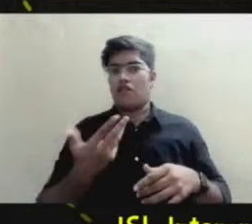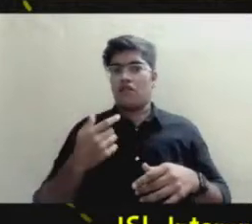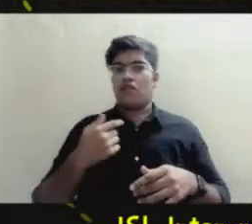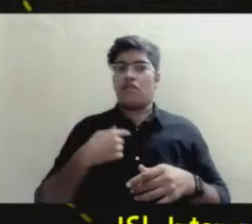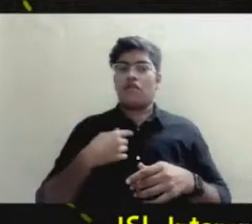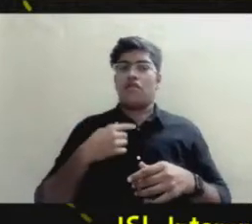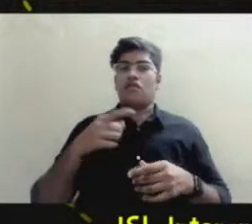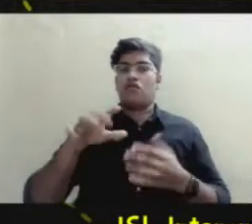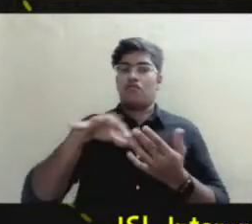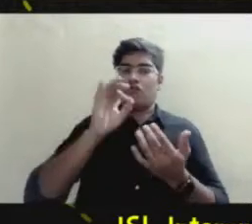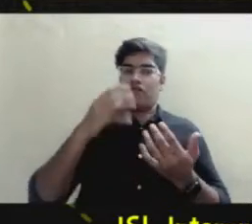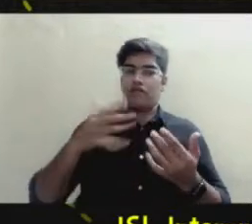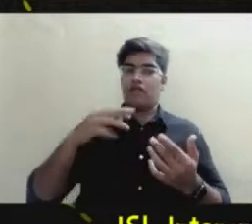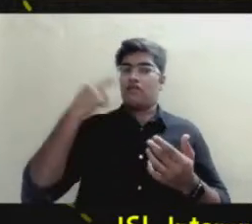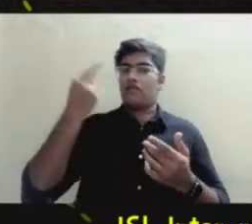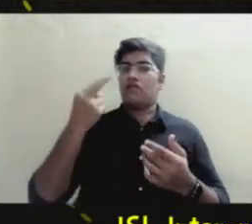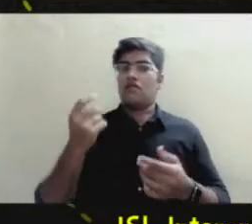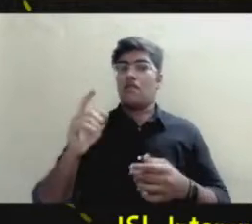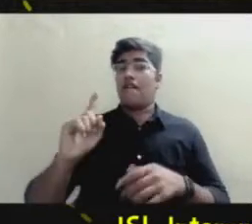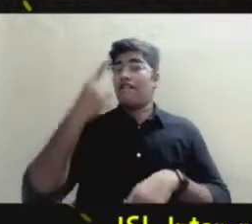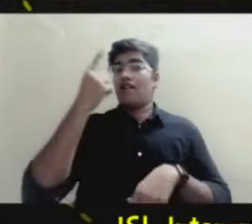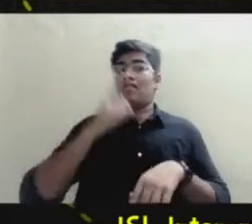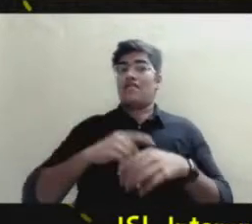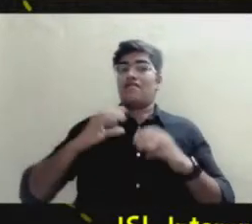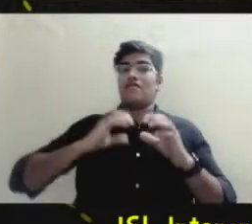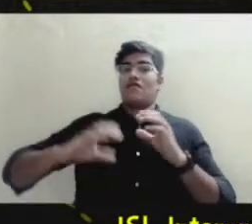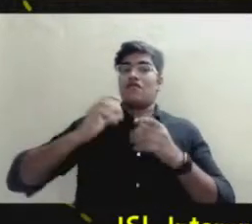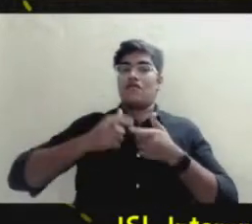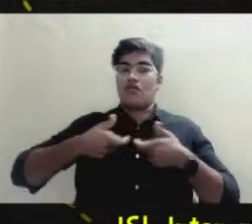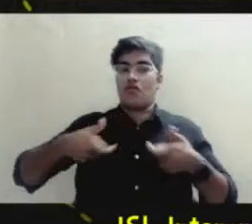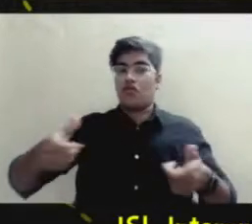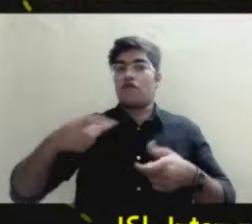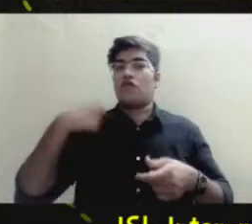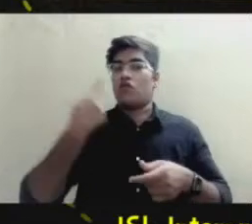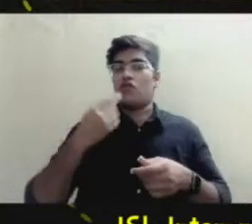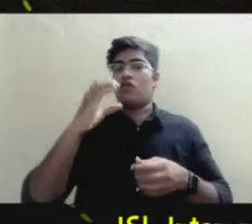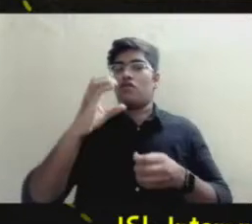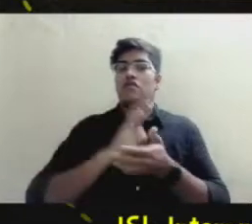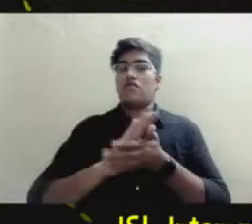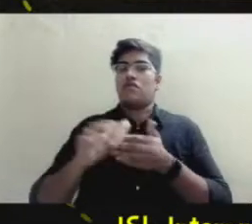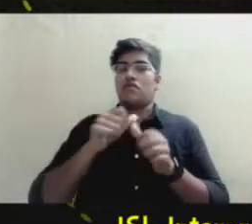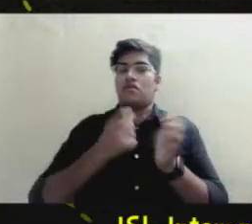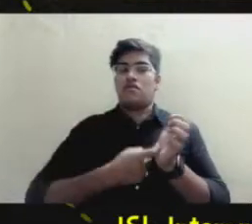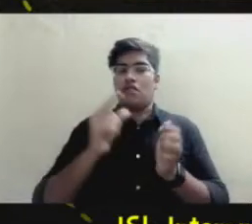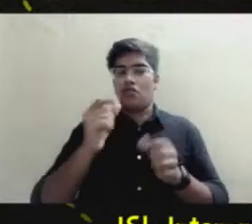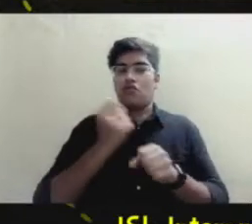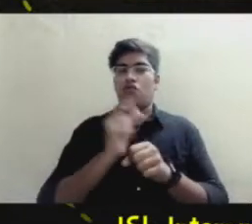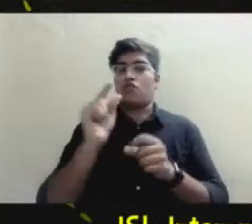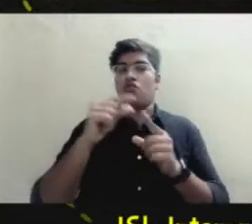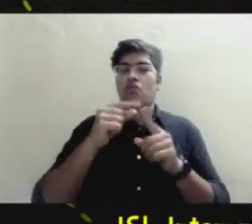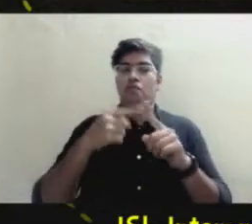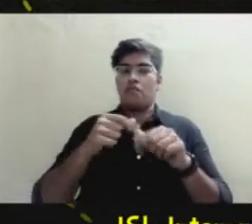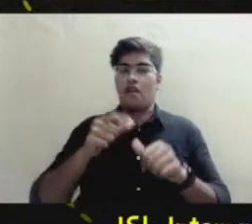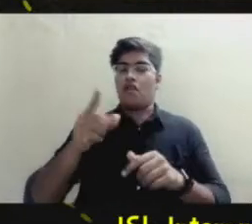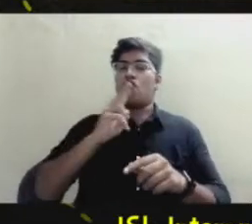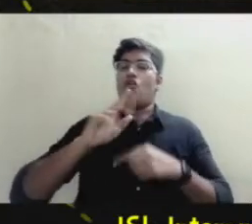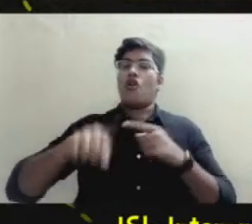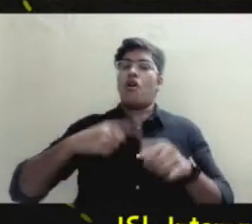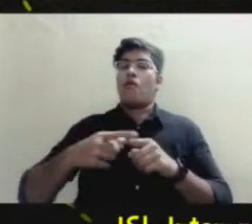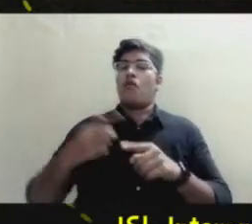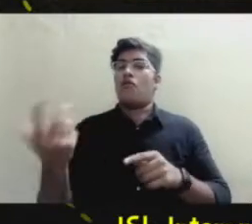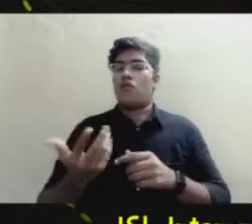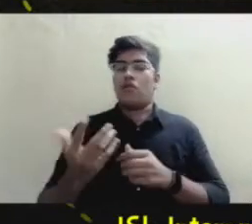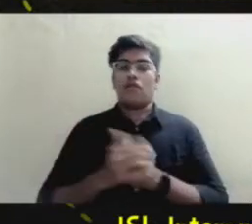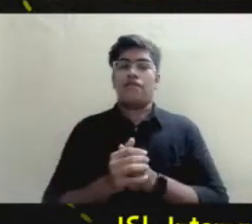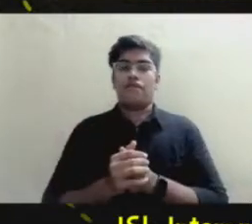it up because the first talk of the conference was by Charu Gupta, and she talked about so many things that are present in pulp fictions. And one of